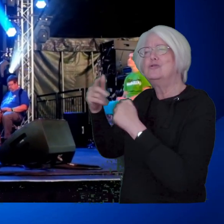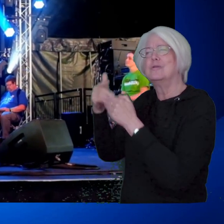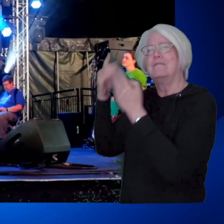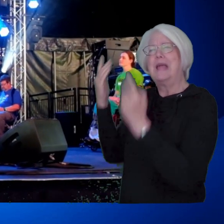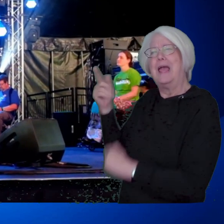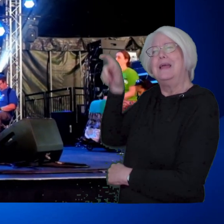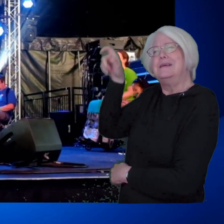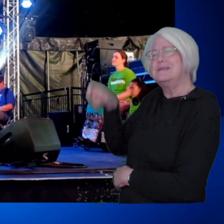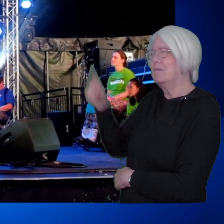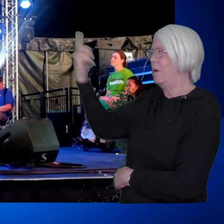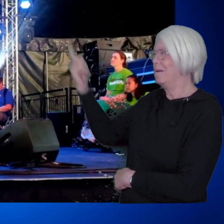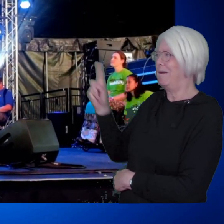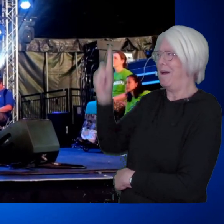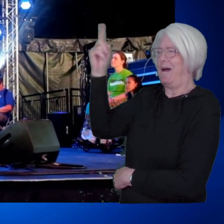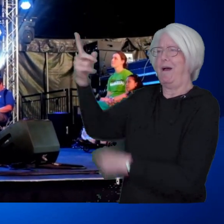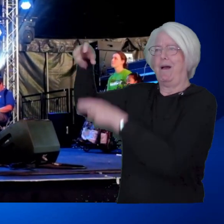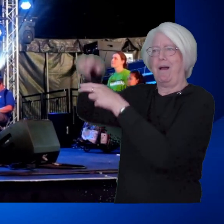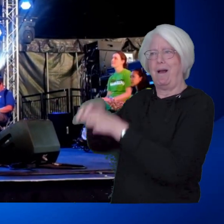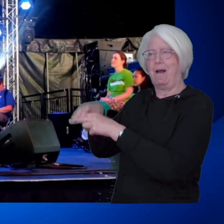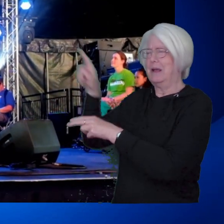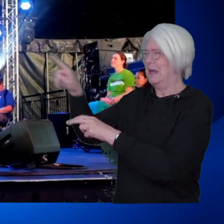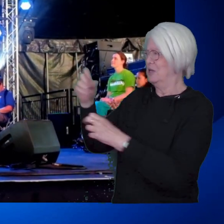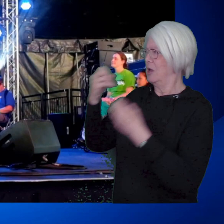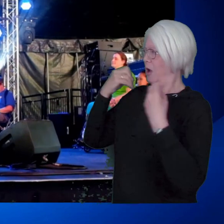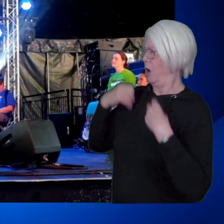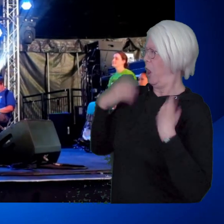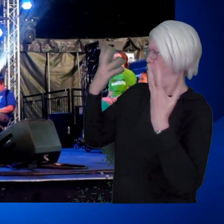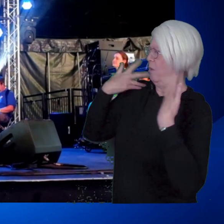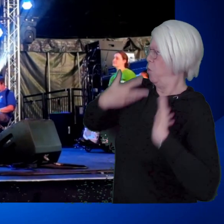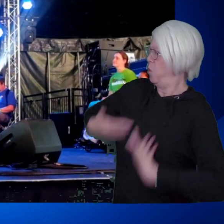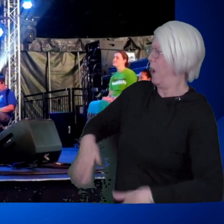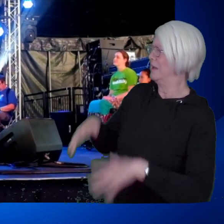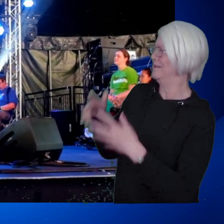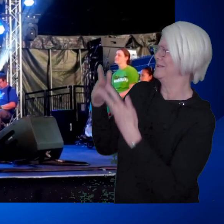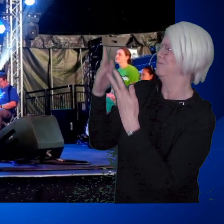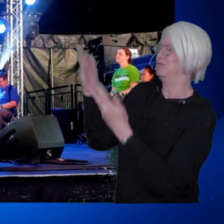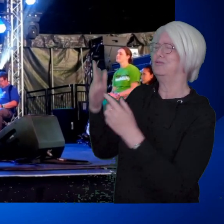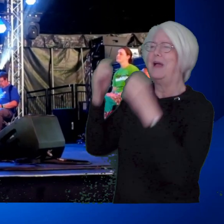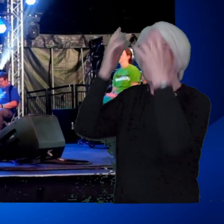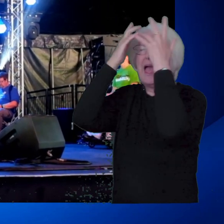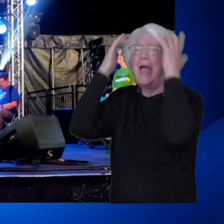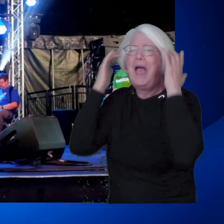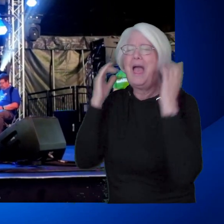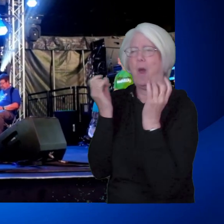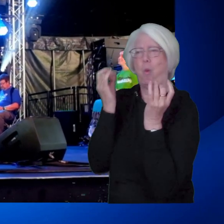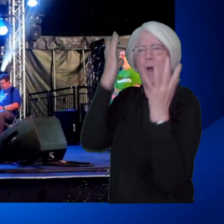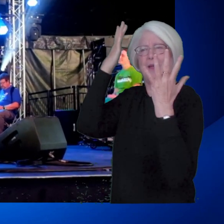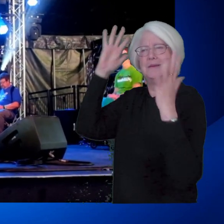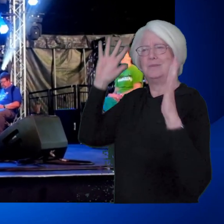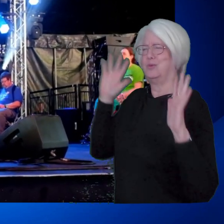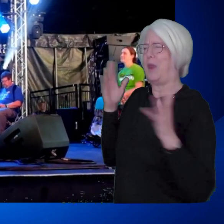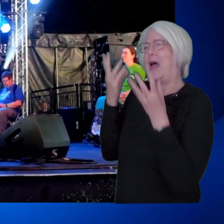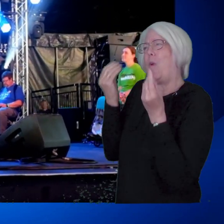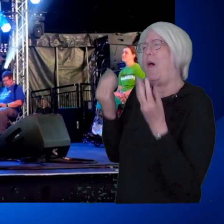seat. His clothing was as white as snow. The hair of his head was white like